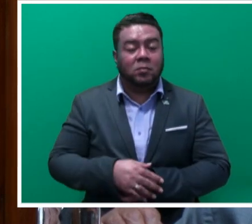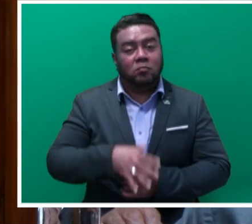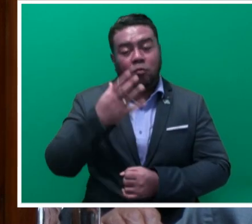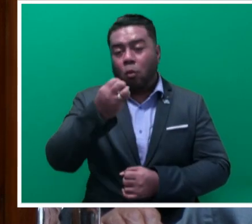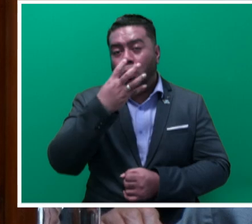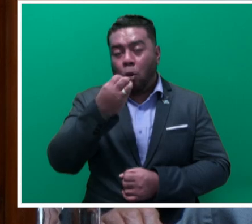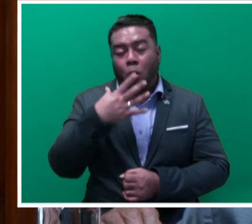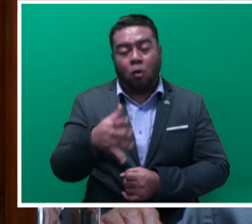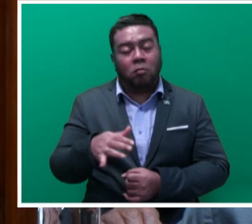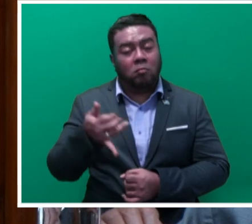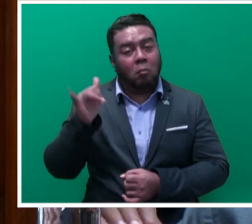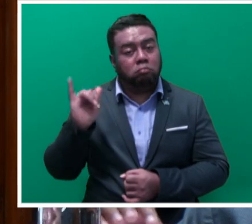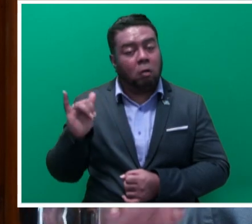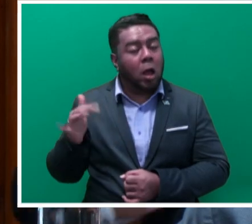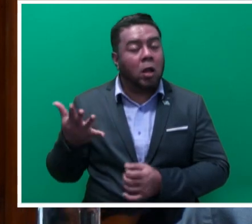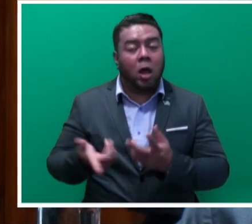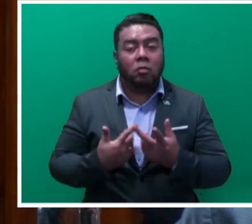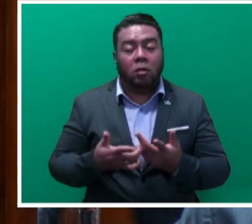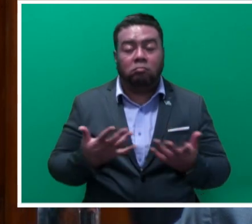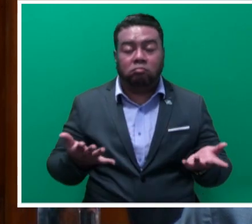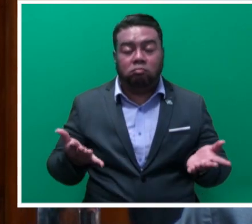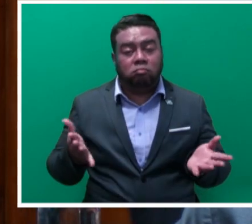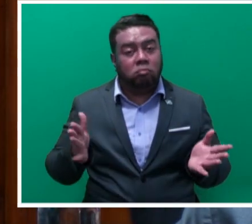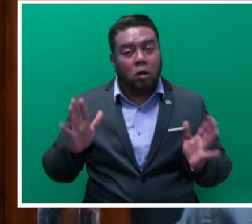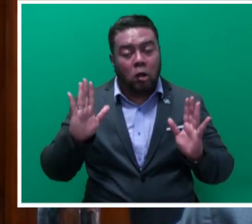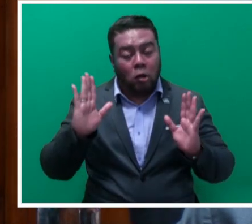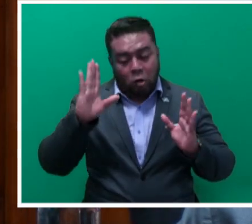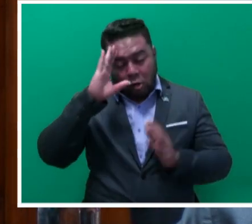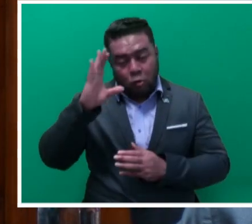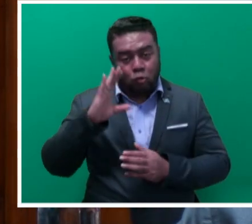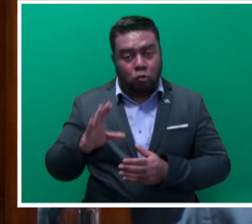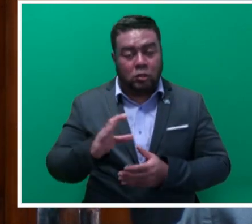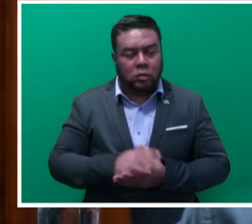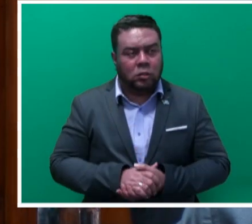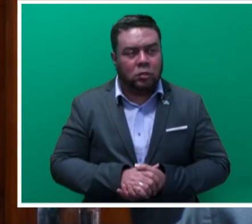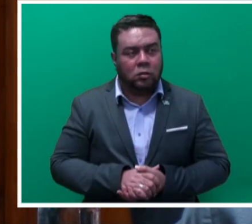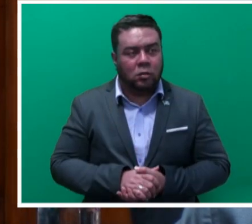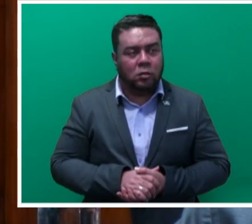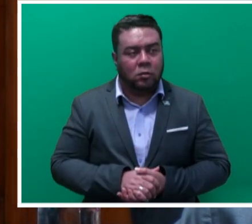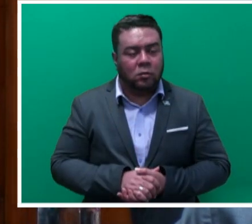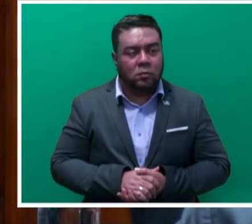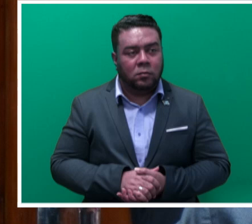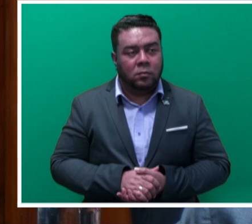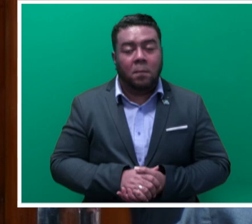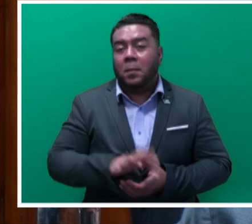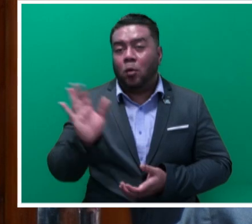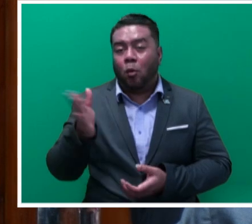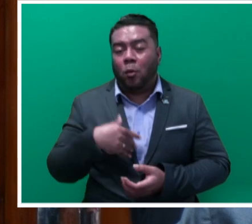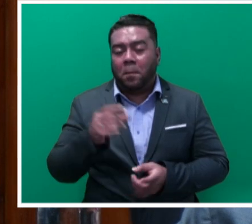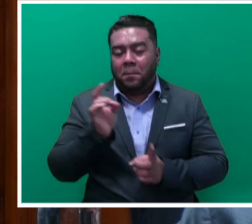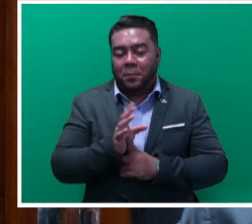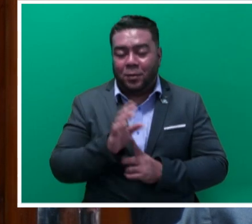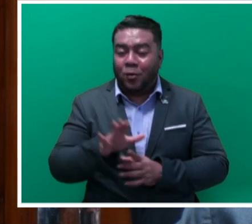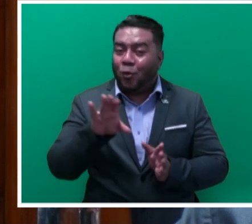Kong, Honolulu, Brisbane, Seattle, and Bangkok. These are only incurred training fees, but also significant costs related